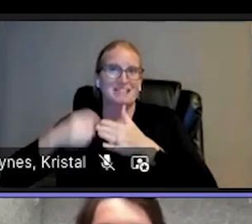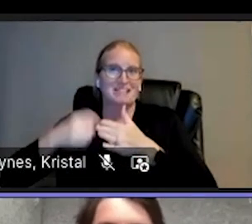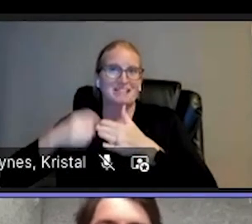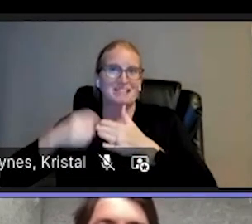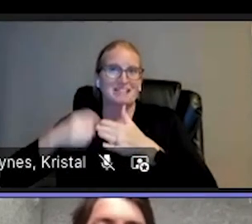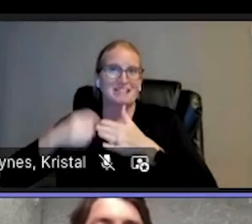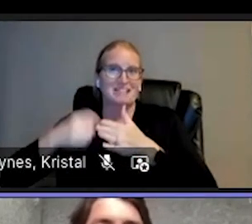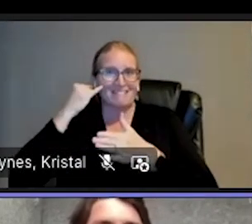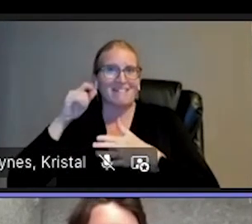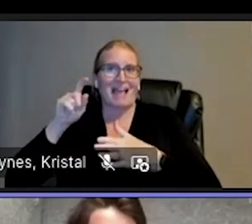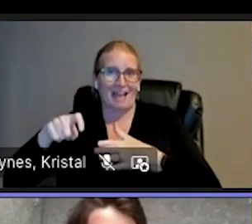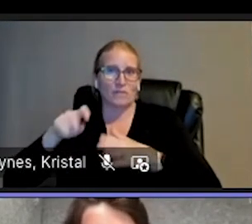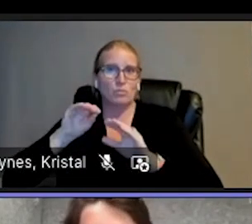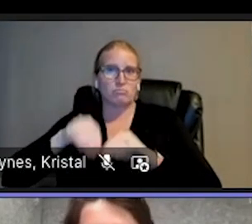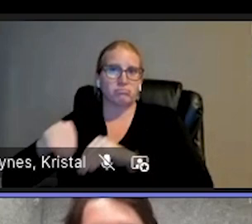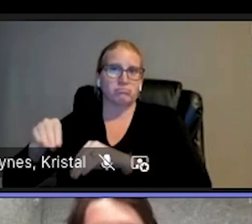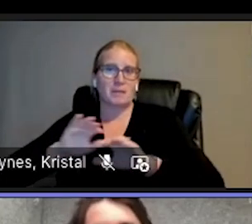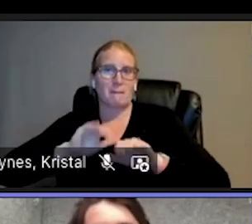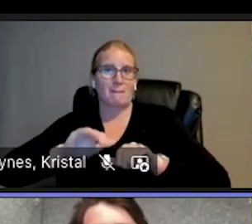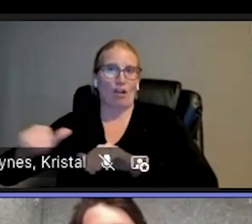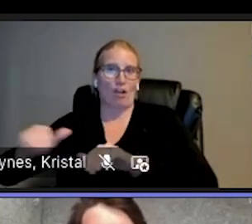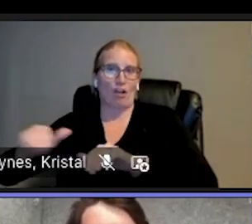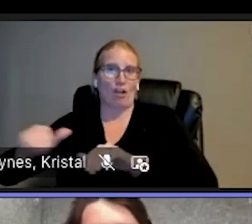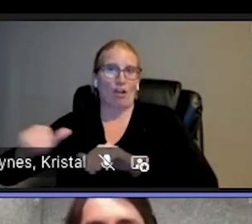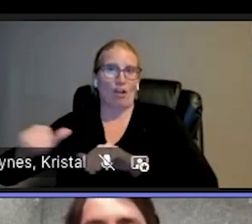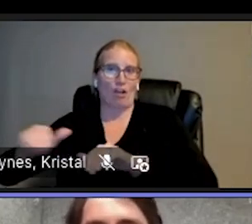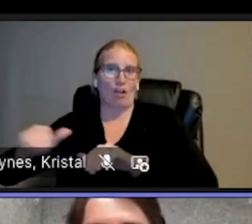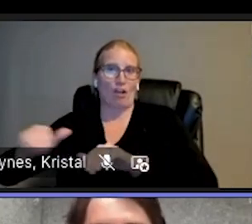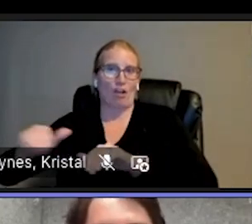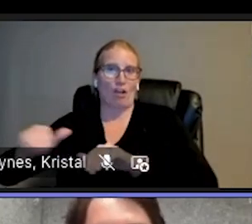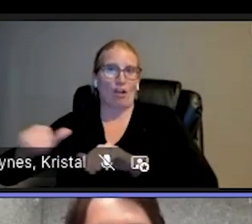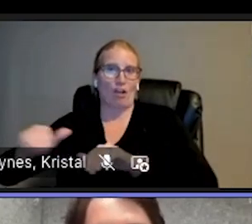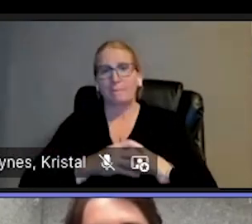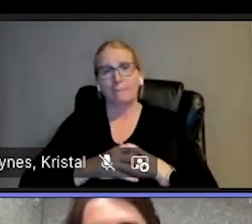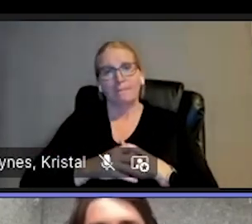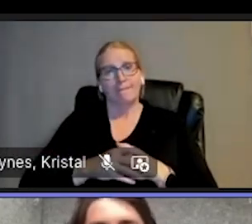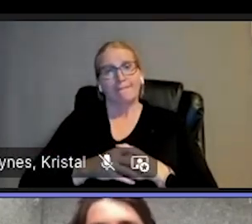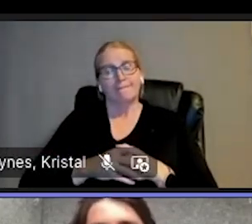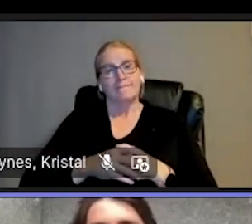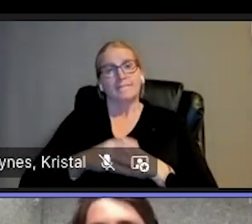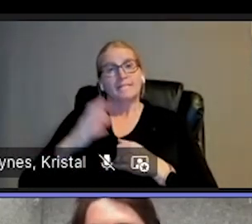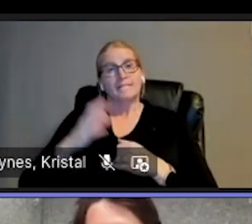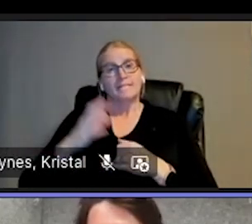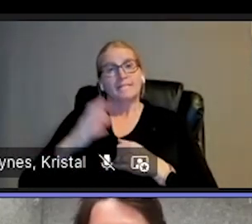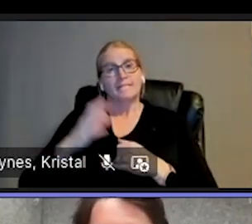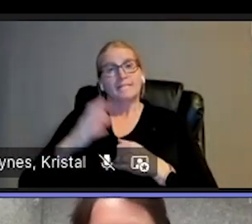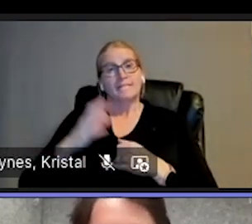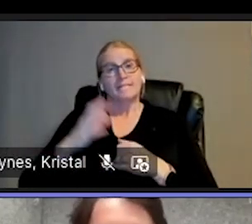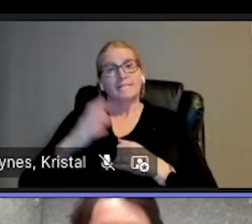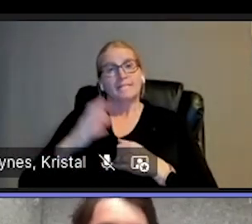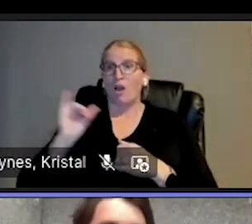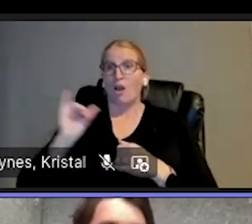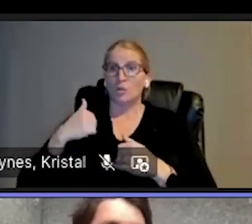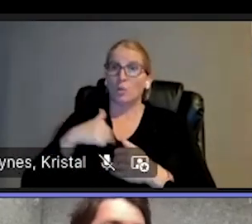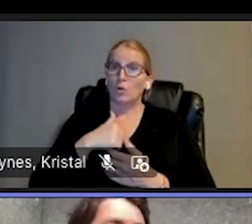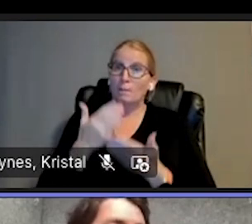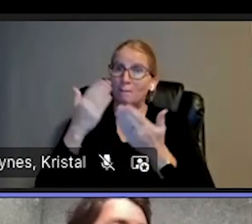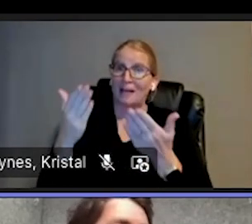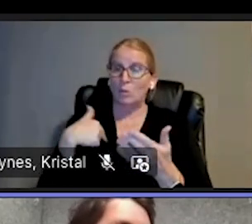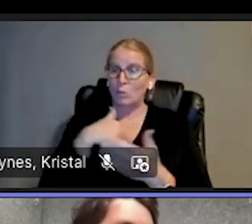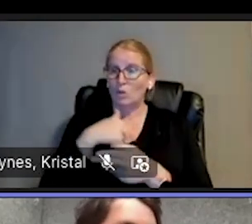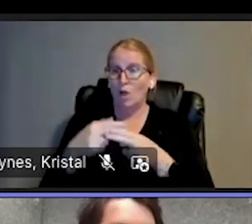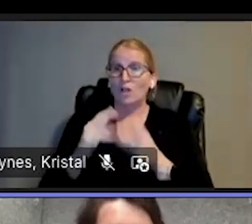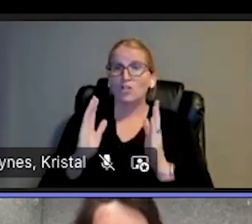We also are recommending what we're calling a small facilities wireless pilot grant program.